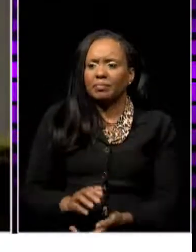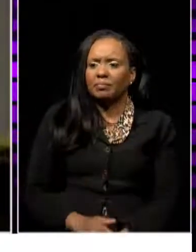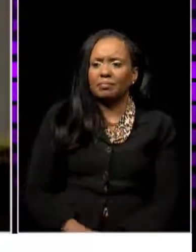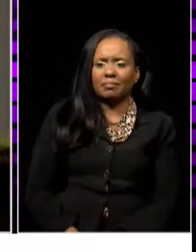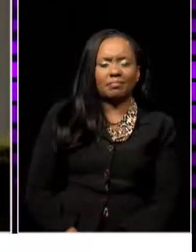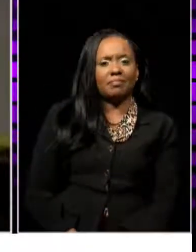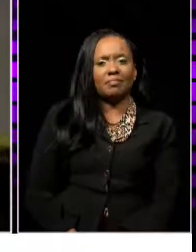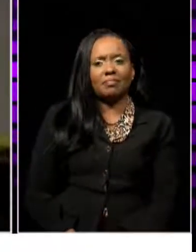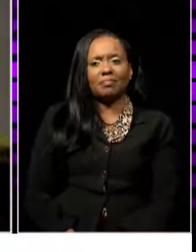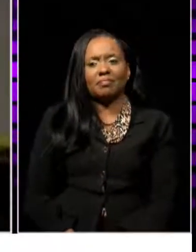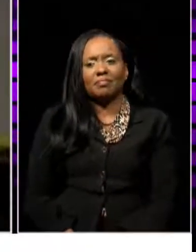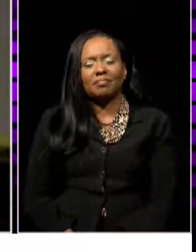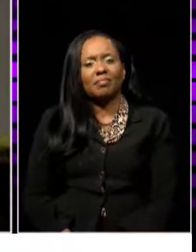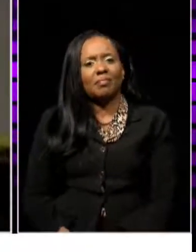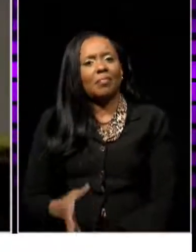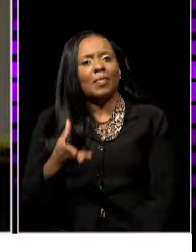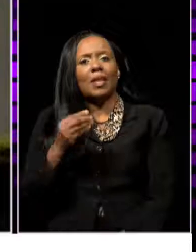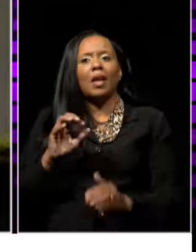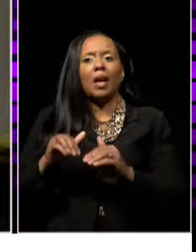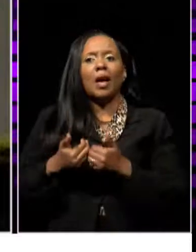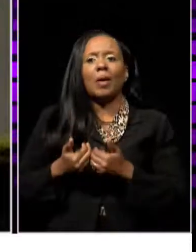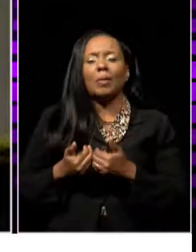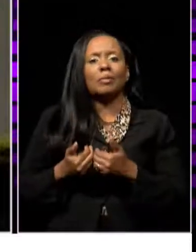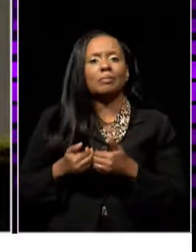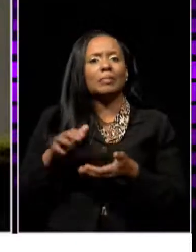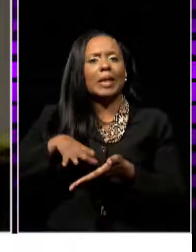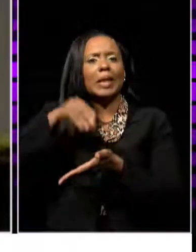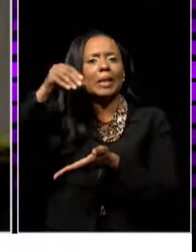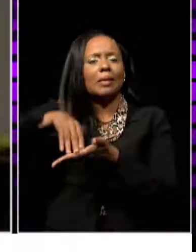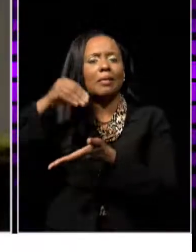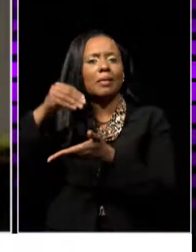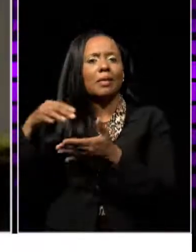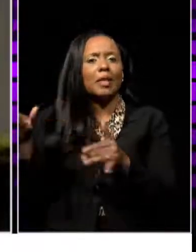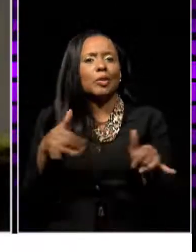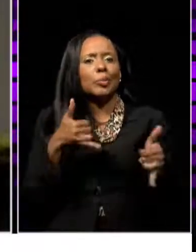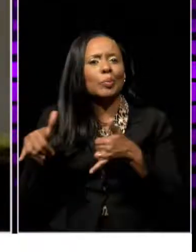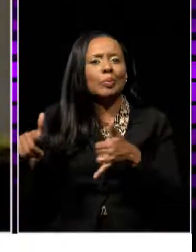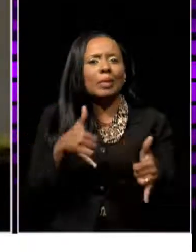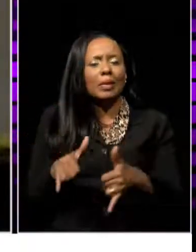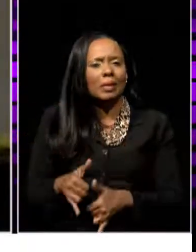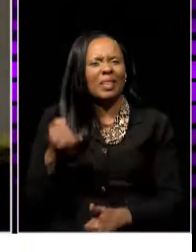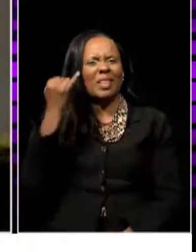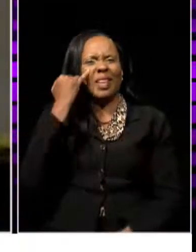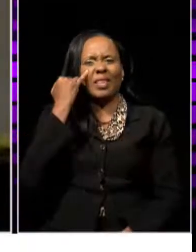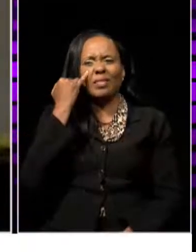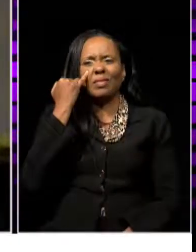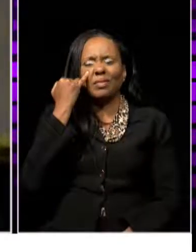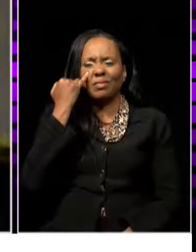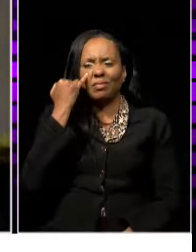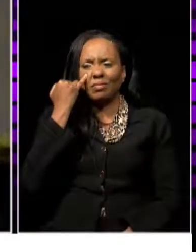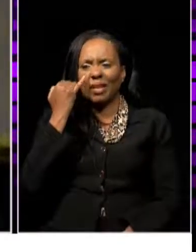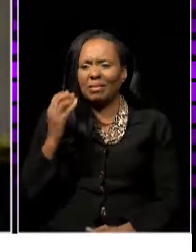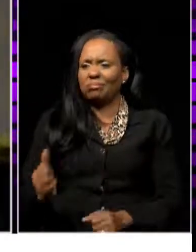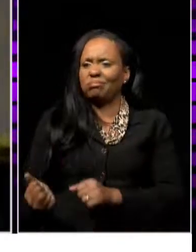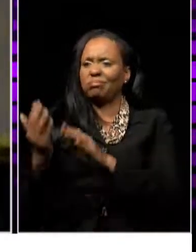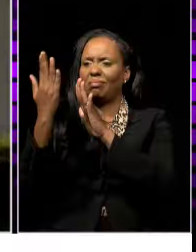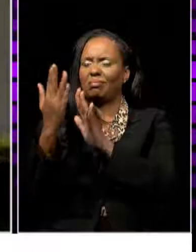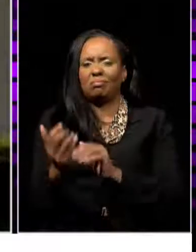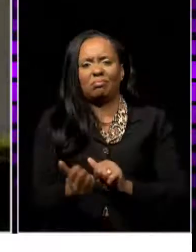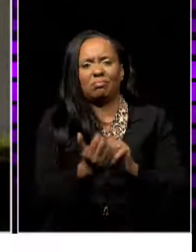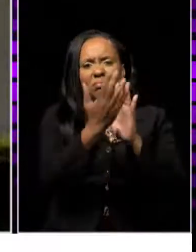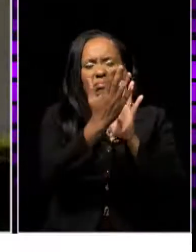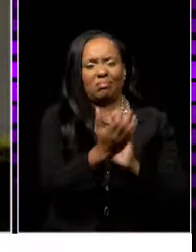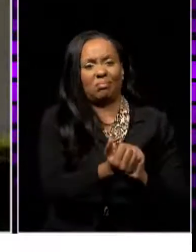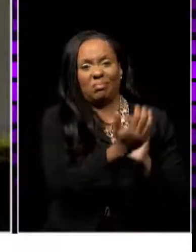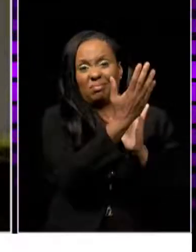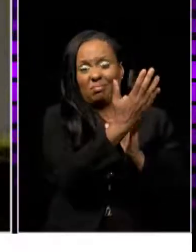through play, physical play, as they normally would if we were not faced with the current circumstances in which